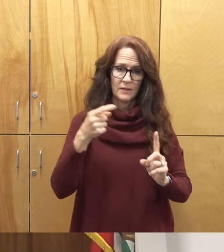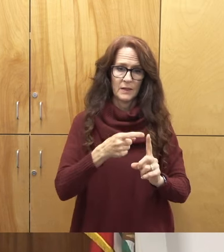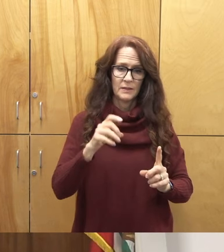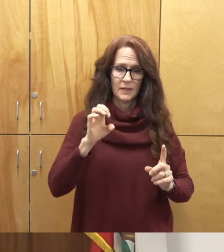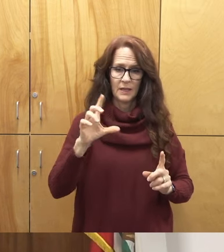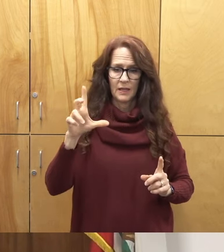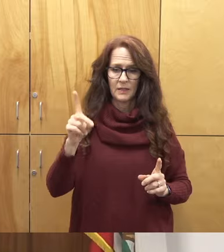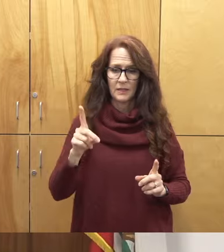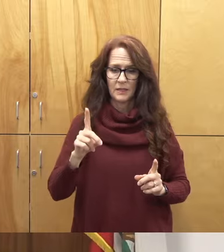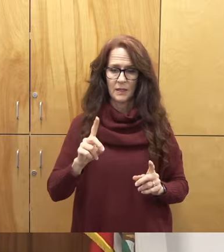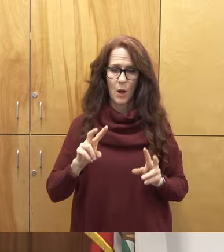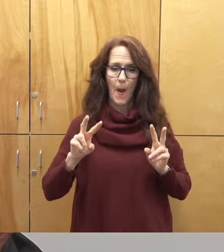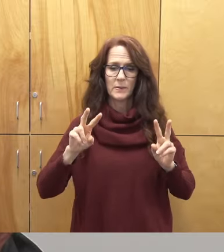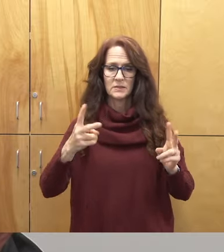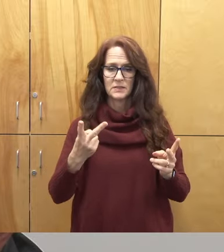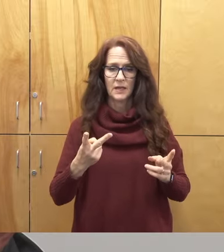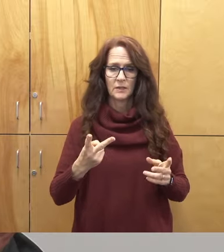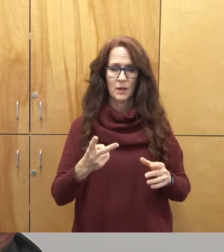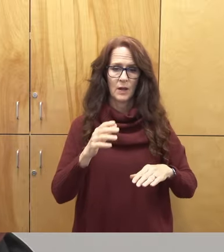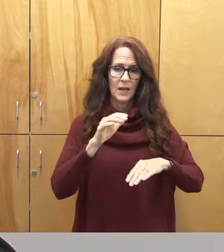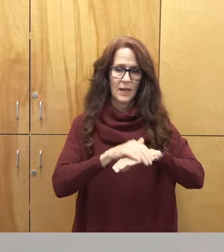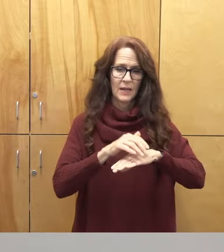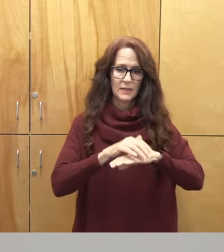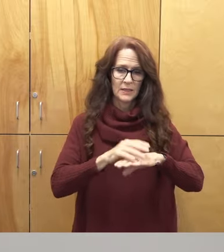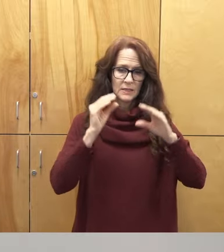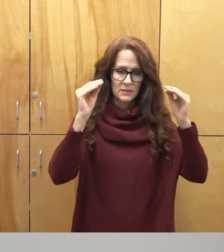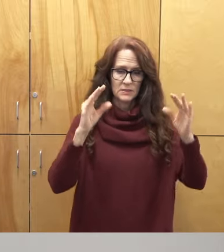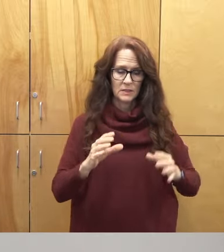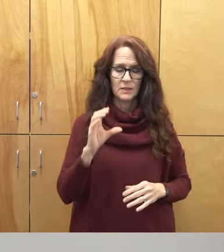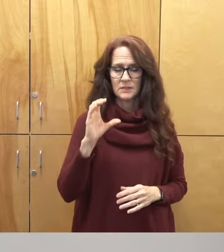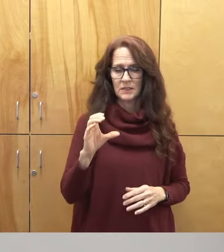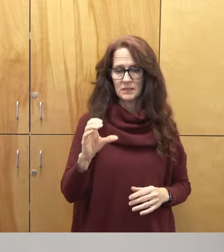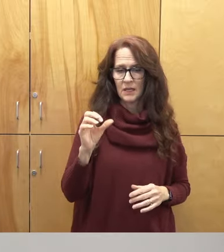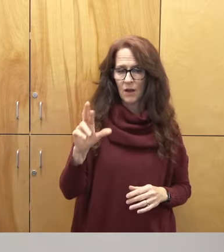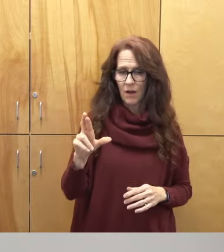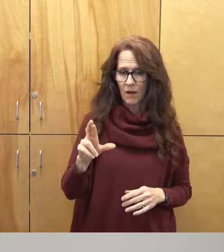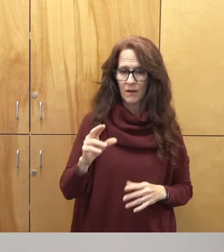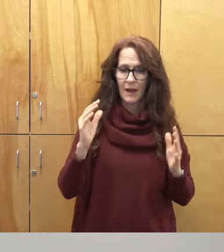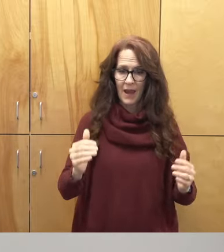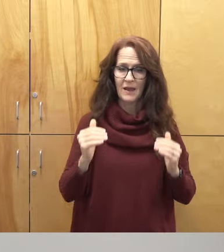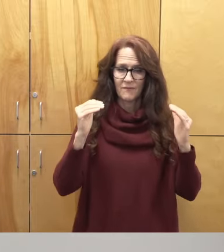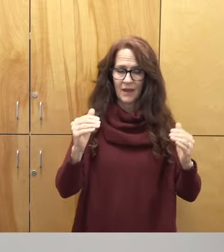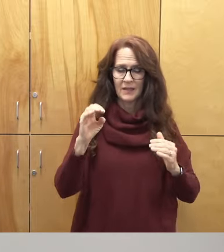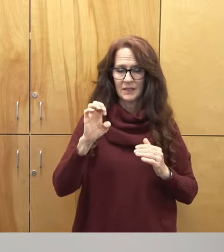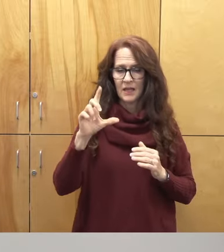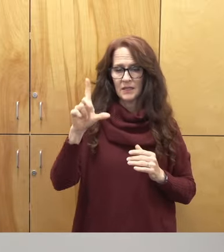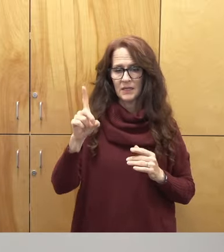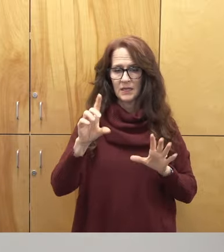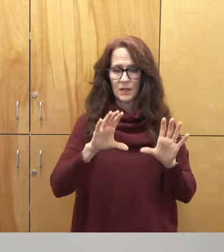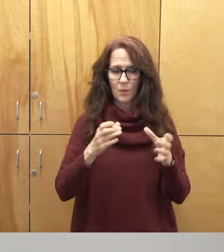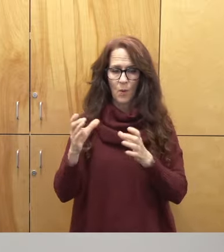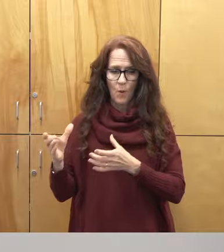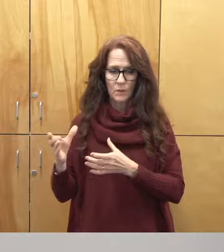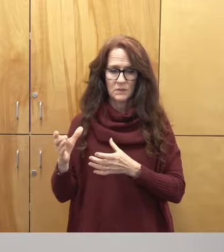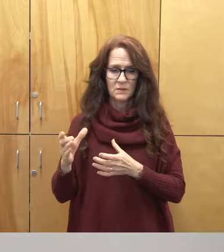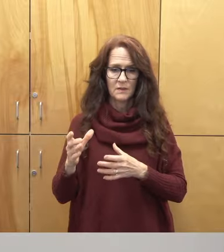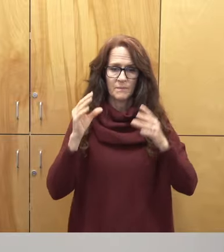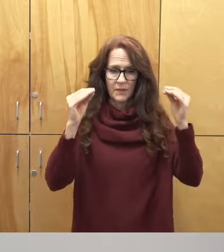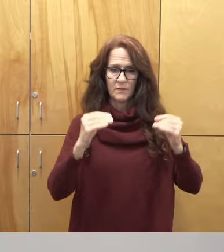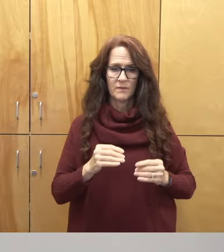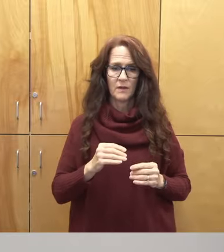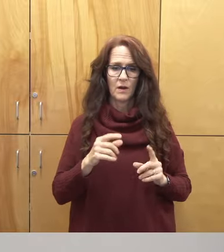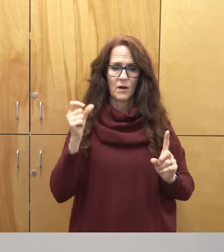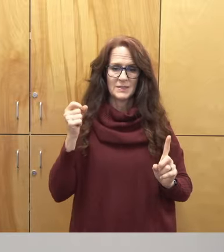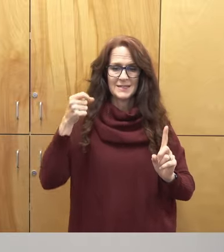All of our secondary English teachers, including CCR, advanced ELD course teachers, will have a full day as well on